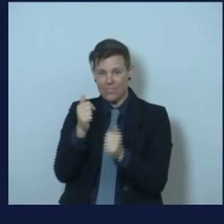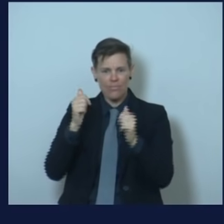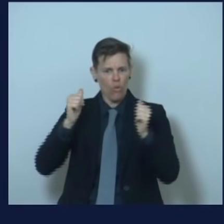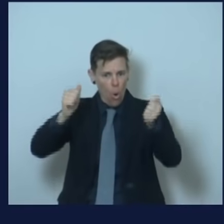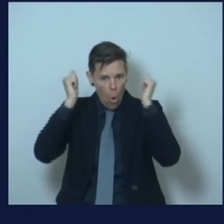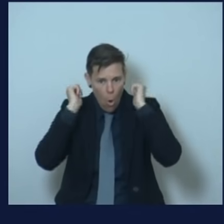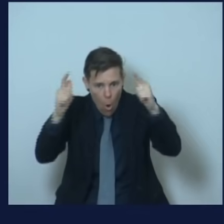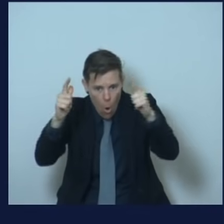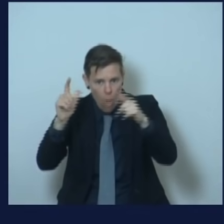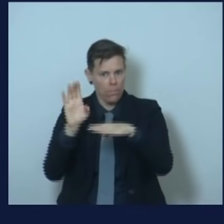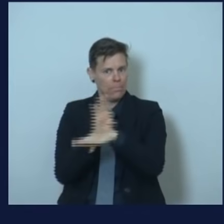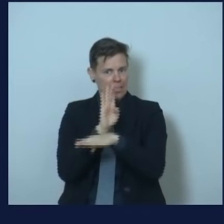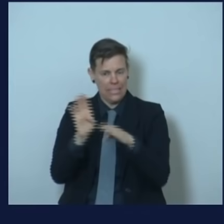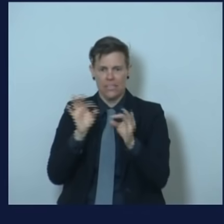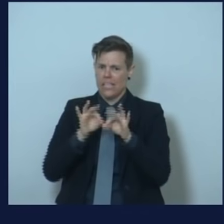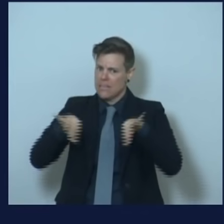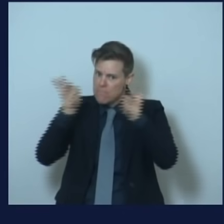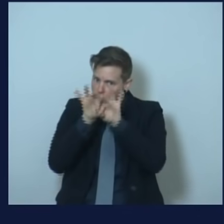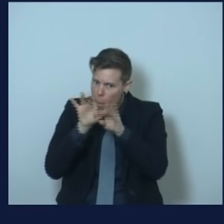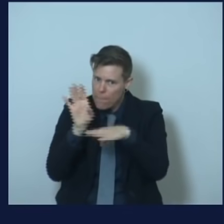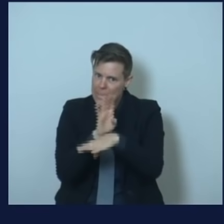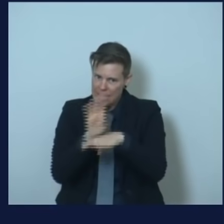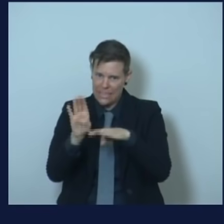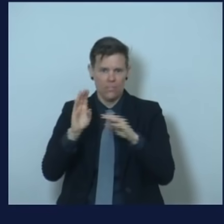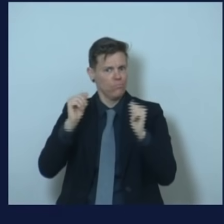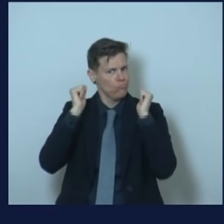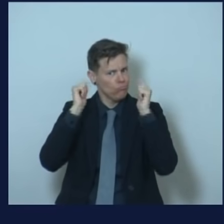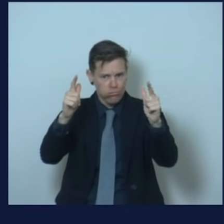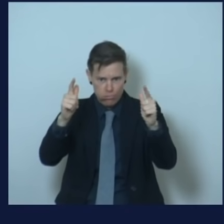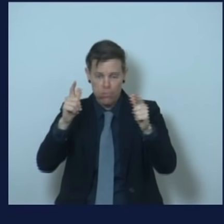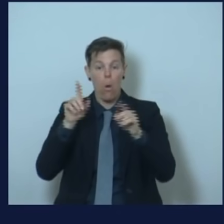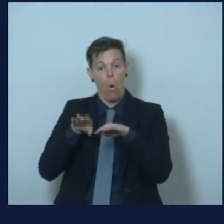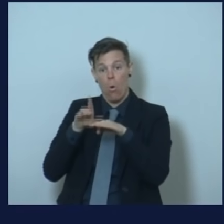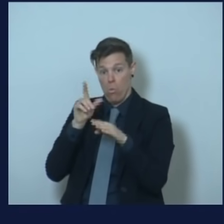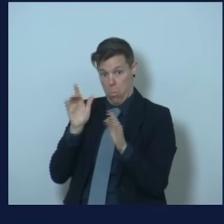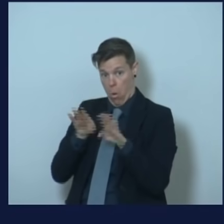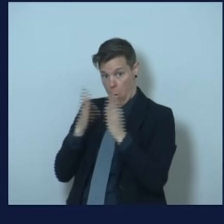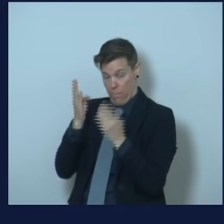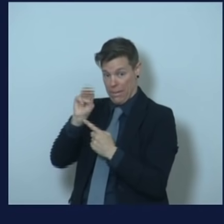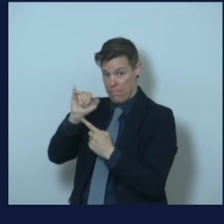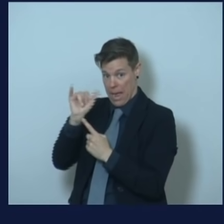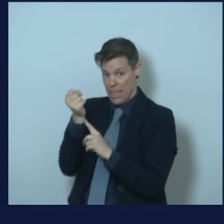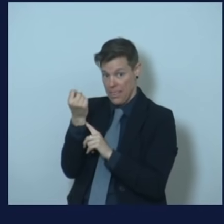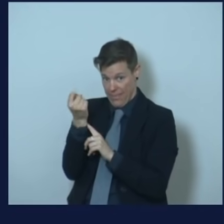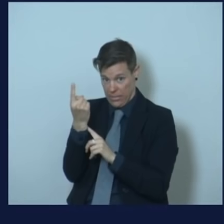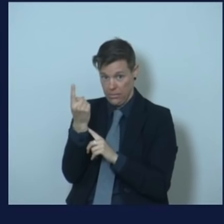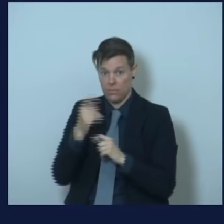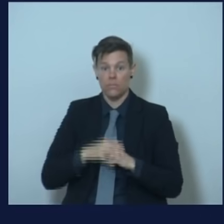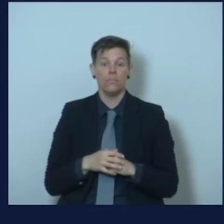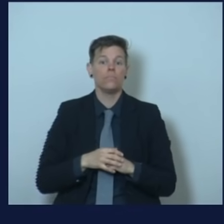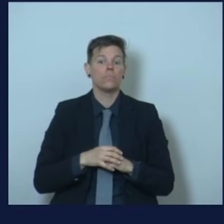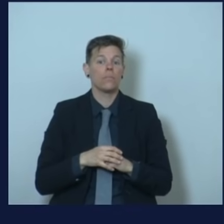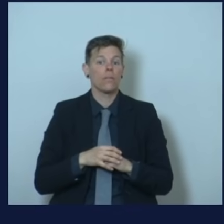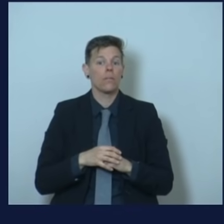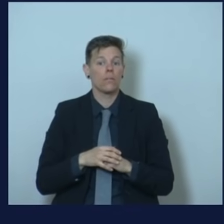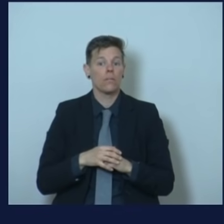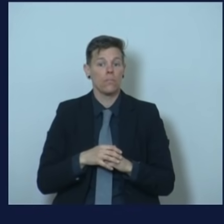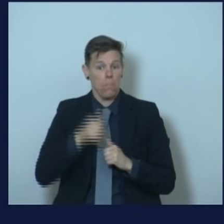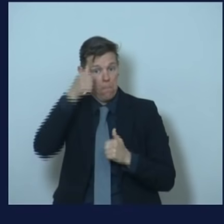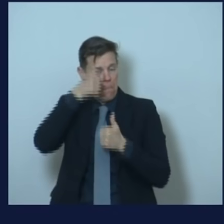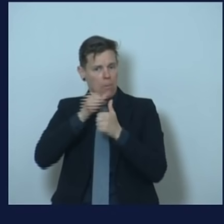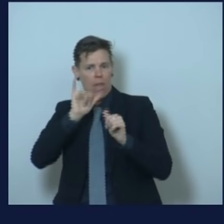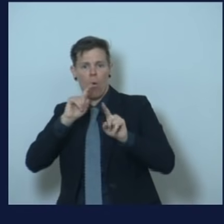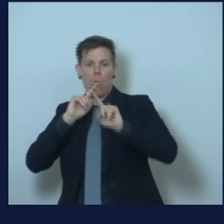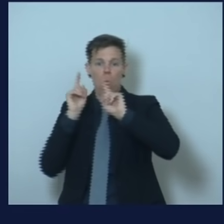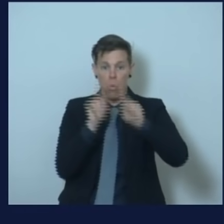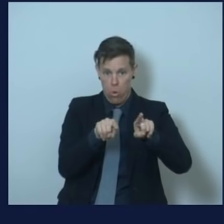business in the current public health order, that order is in effect until May 15th,